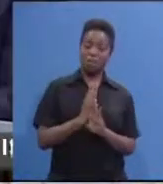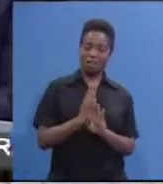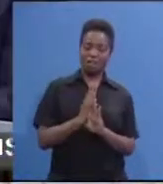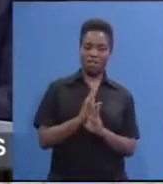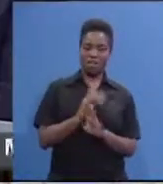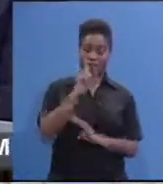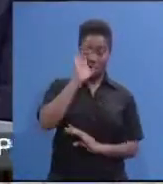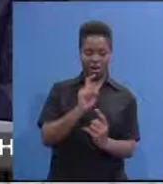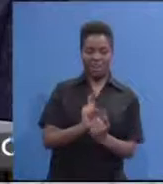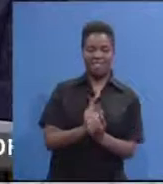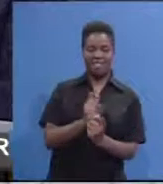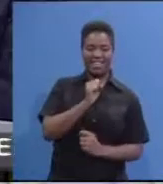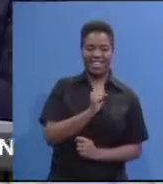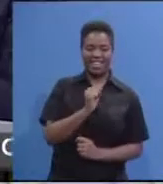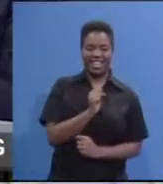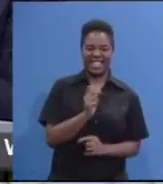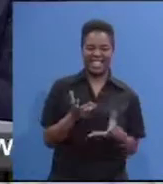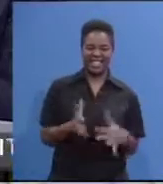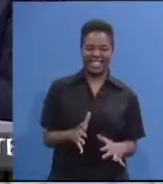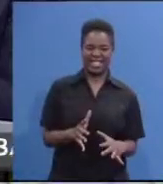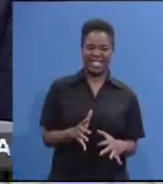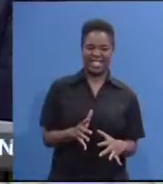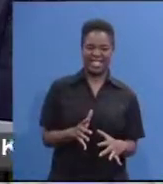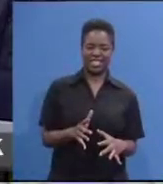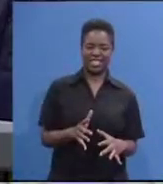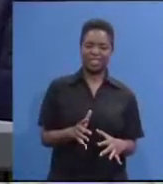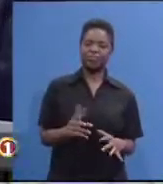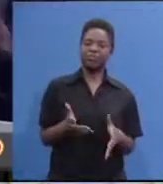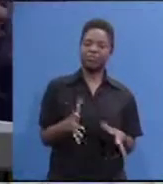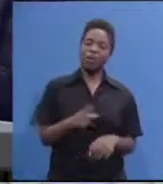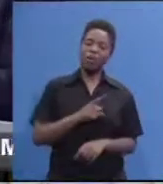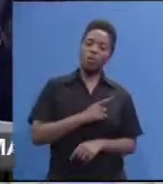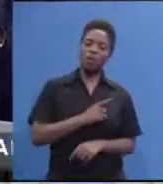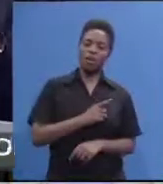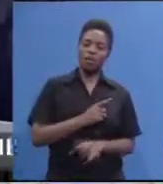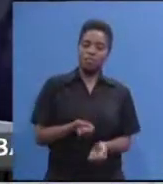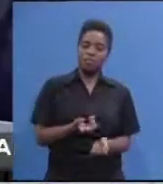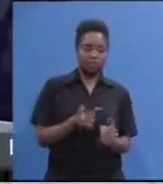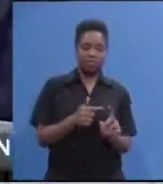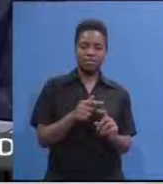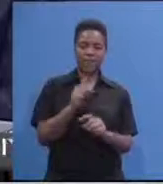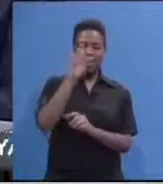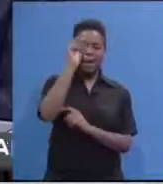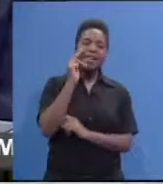private thing with Clive Menal. And Clive Menal said, you know, we should give Madiba a